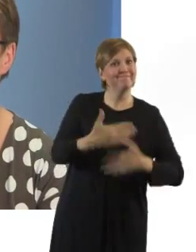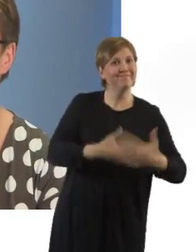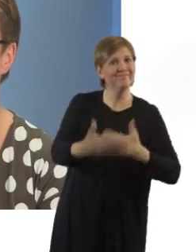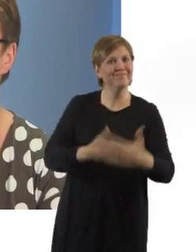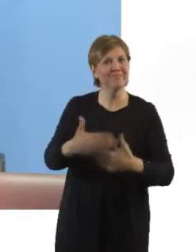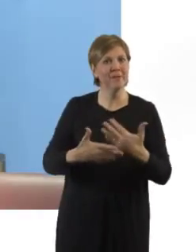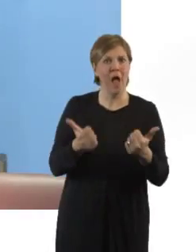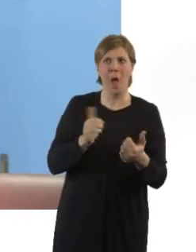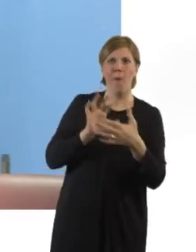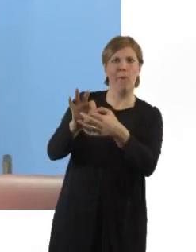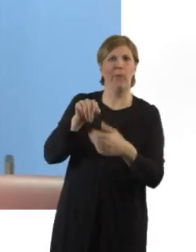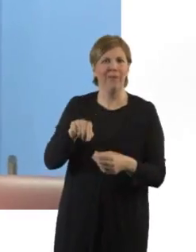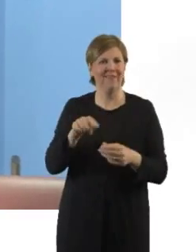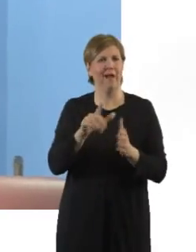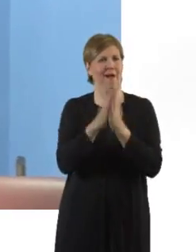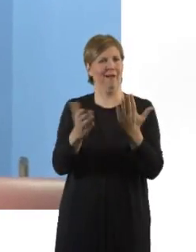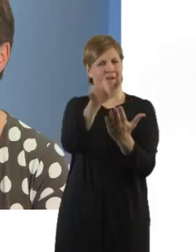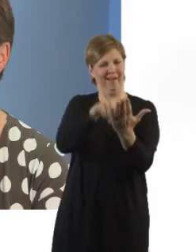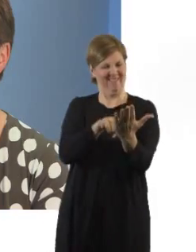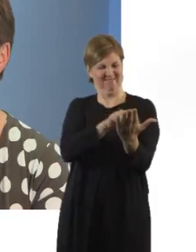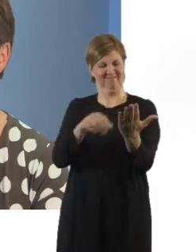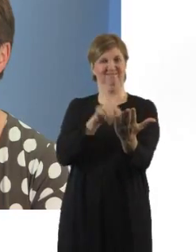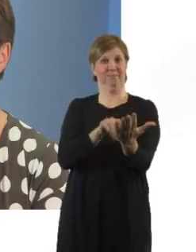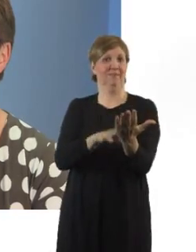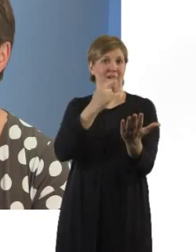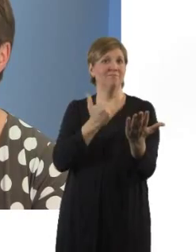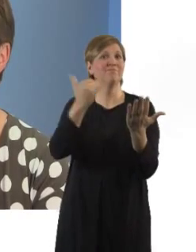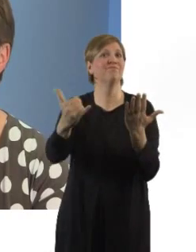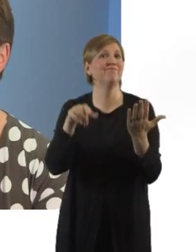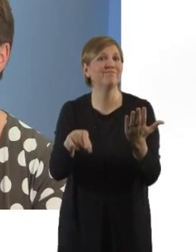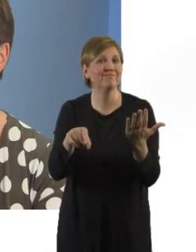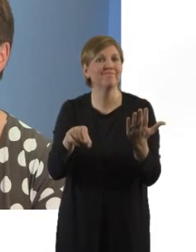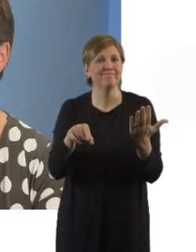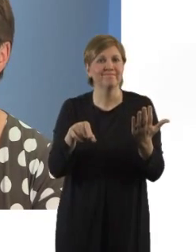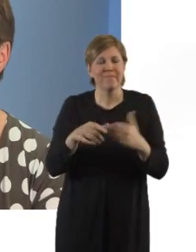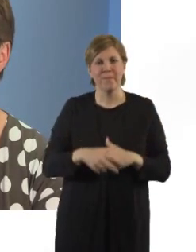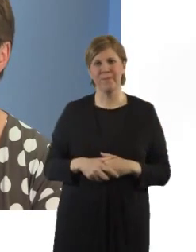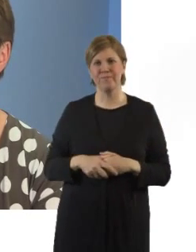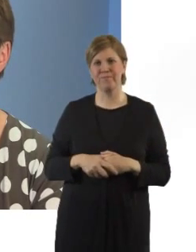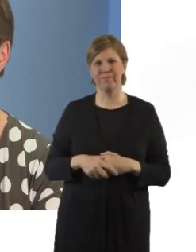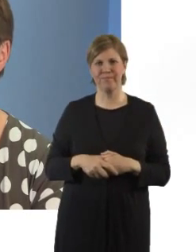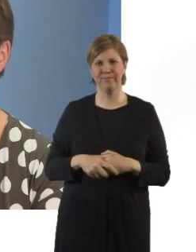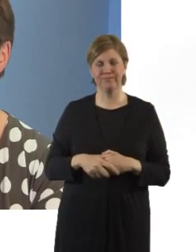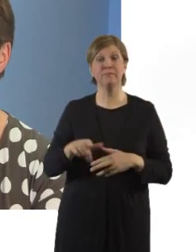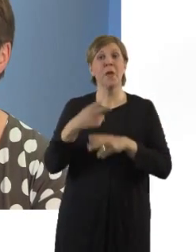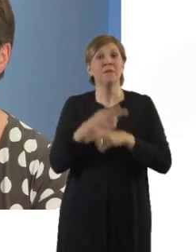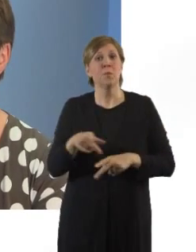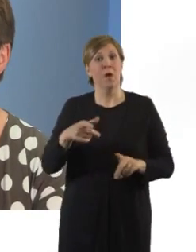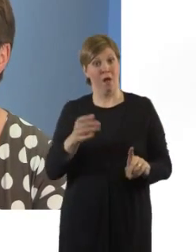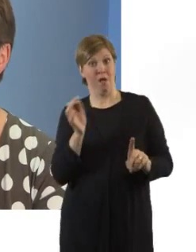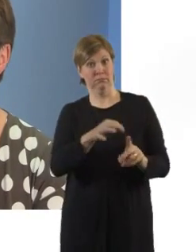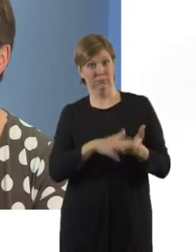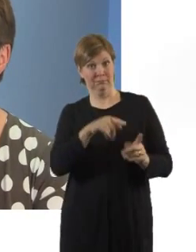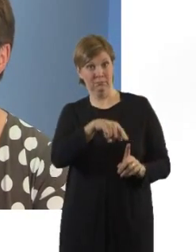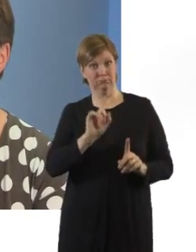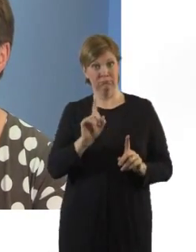with a midwife. The number can be found in the front of the handheld records, and it is a good idea for Mum to have this number on her mobile.